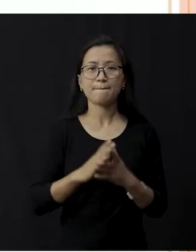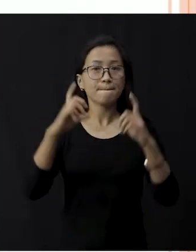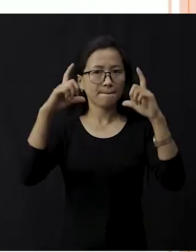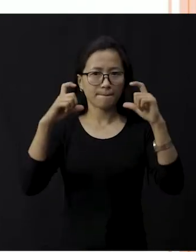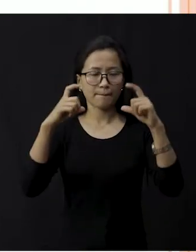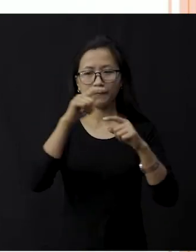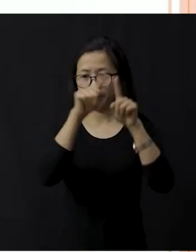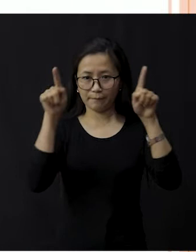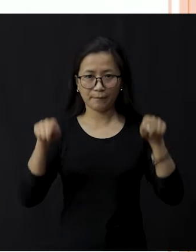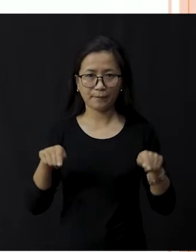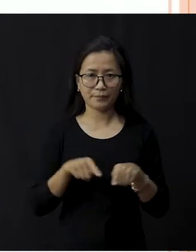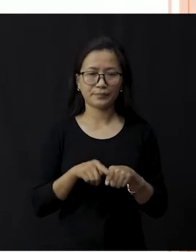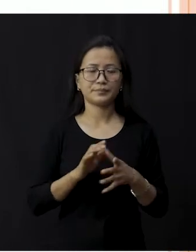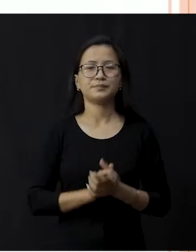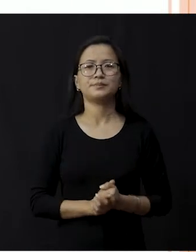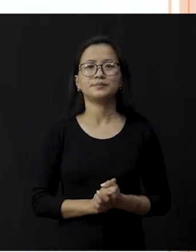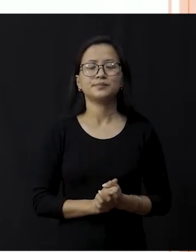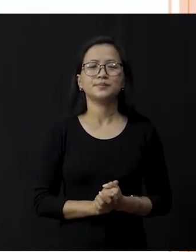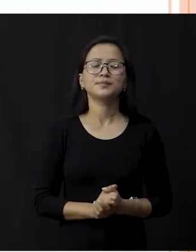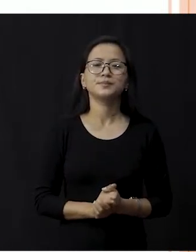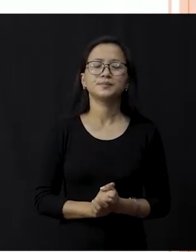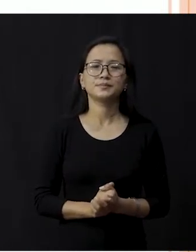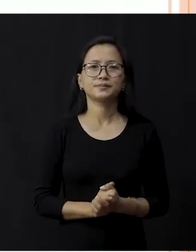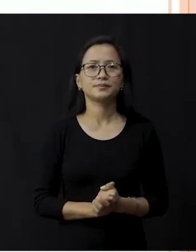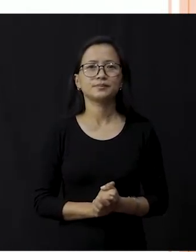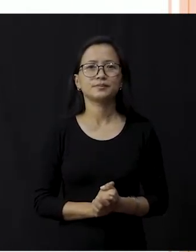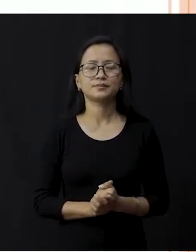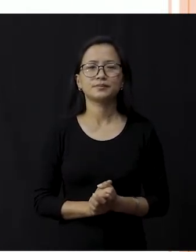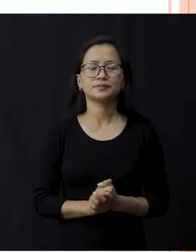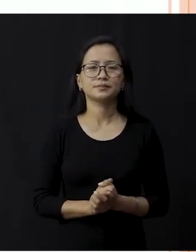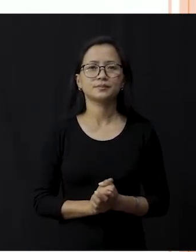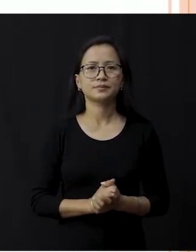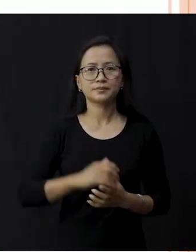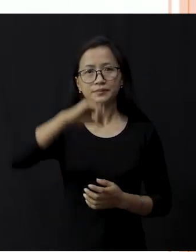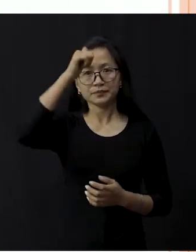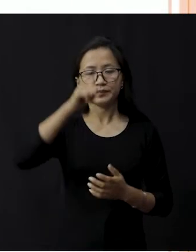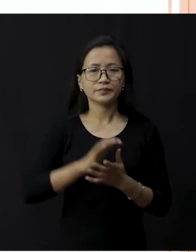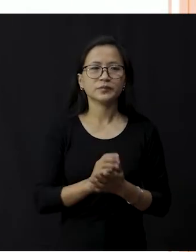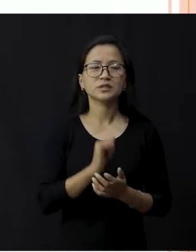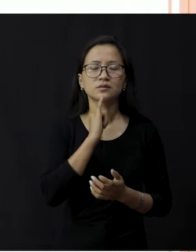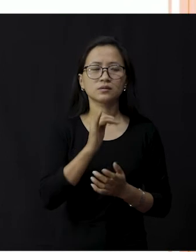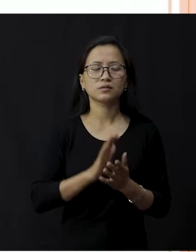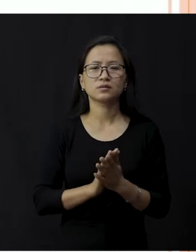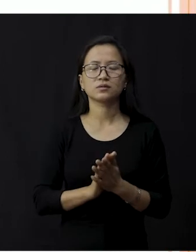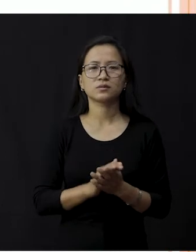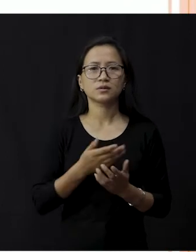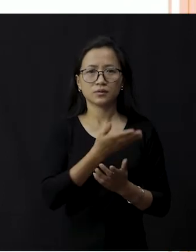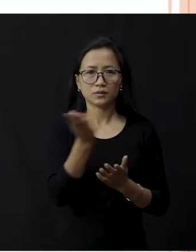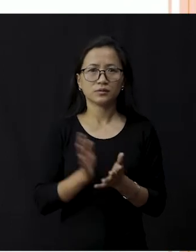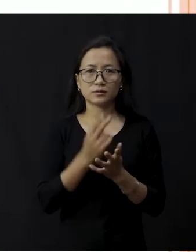picture very, very thoroughly, all right? So the national emblem of India is